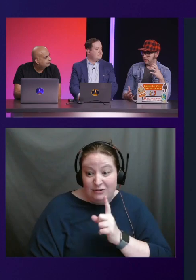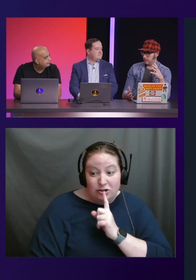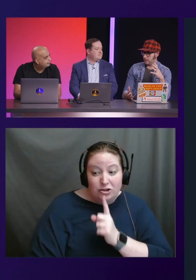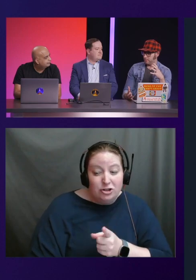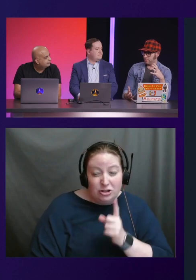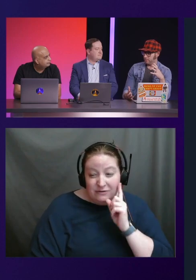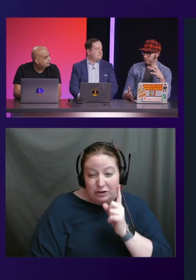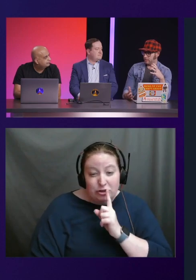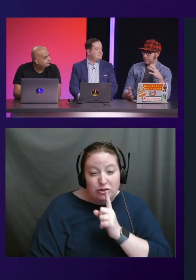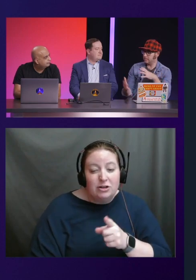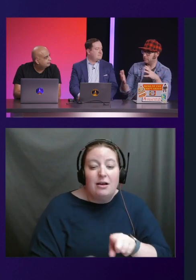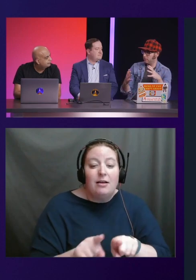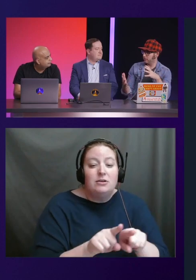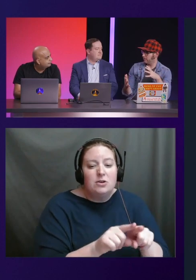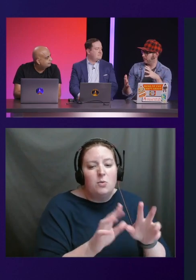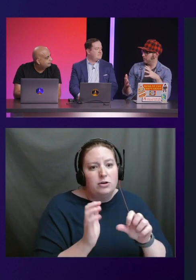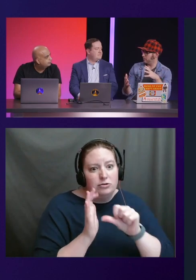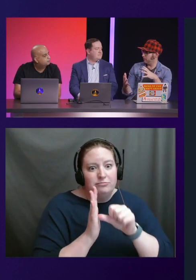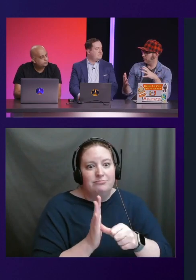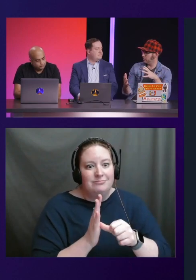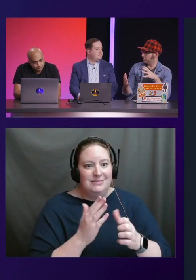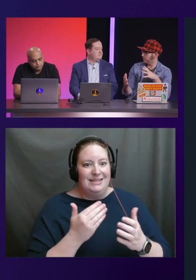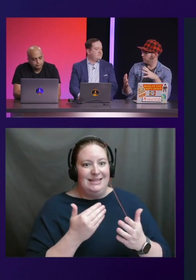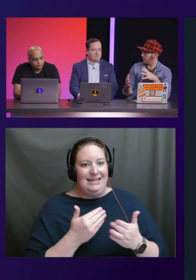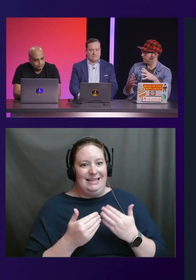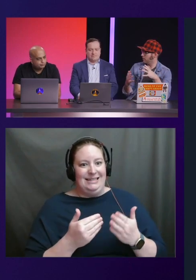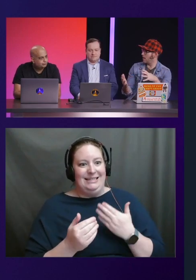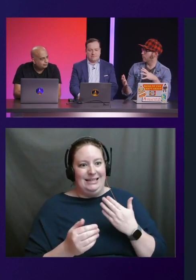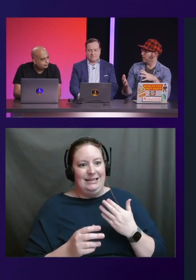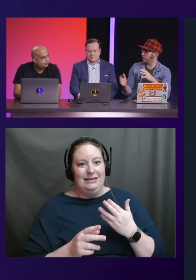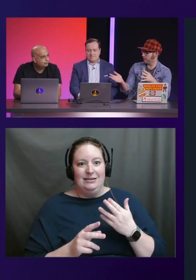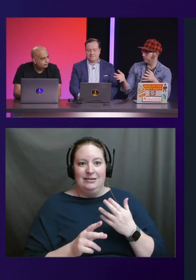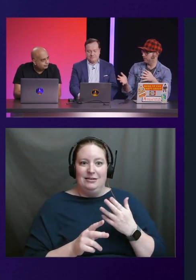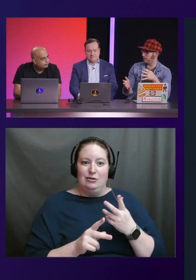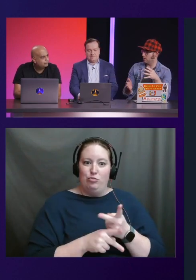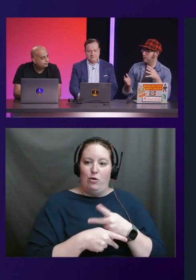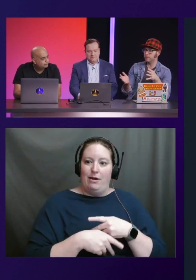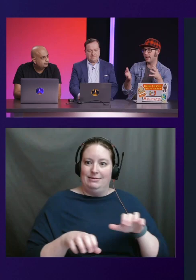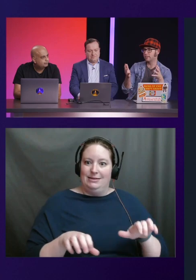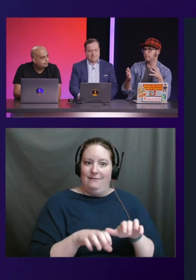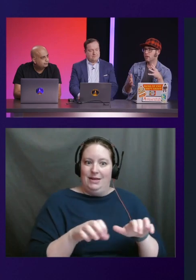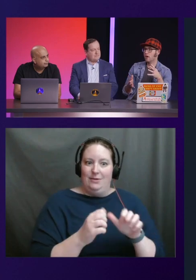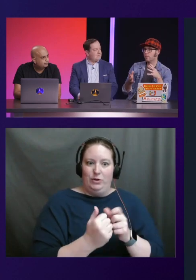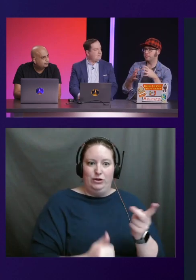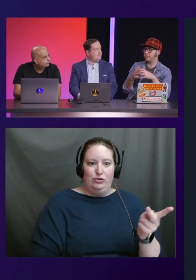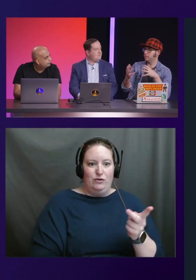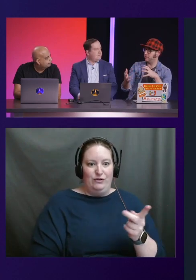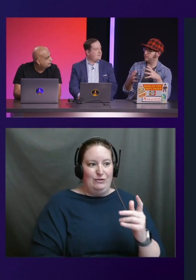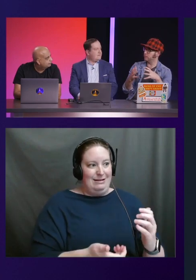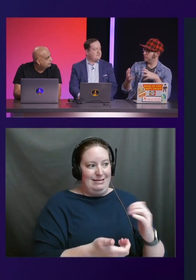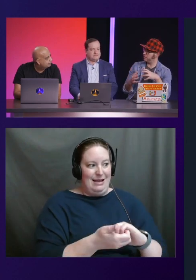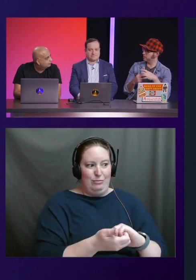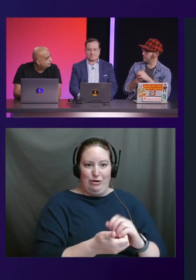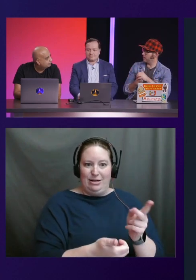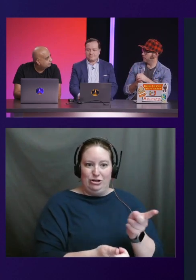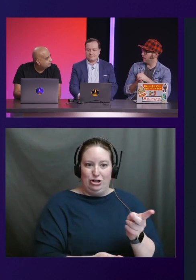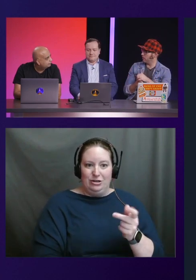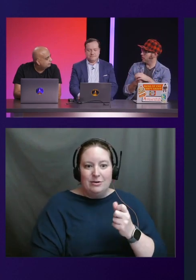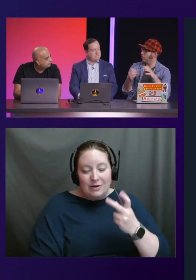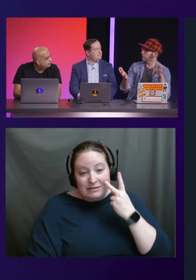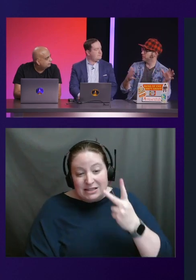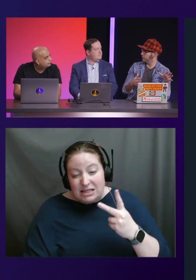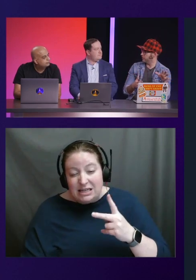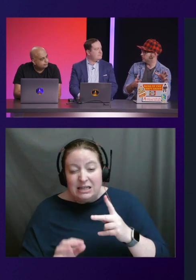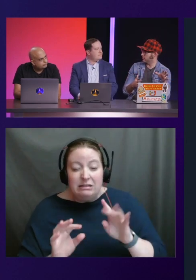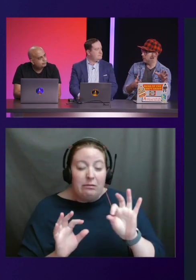highlight the easy productivity between the two of you, right? The collaboration that we saw, because we'd seen bits and pieces of that throughout